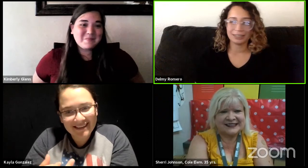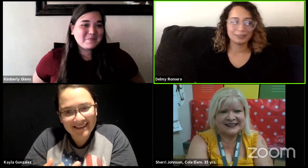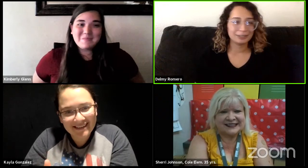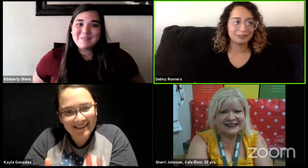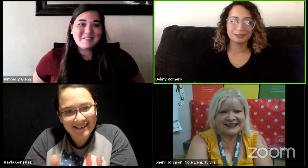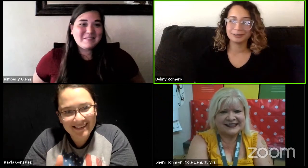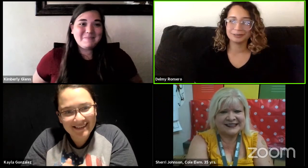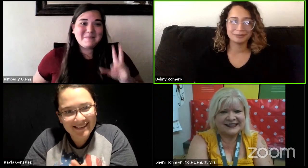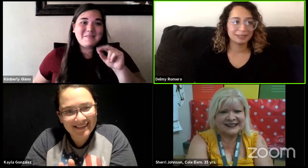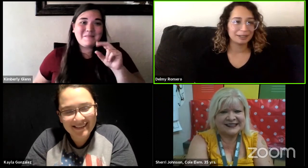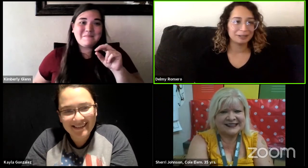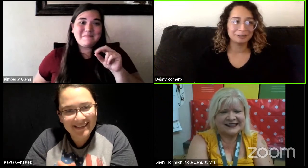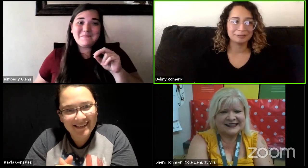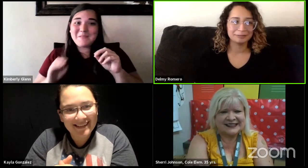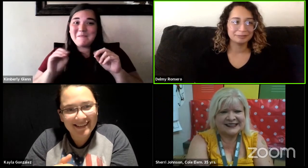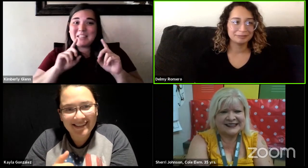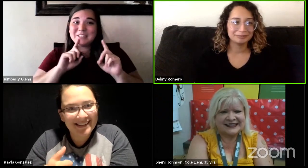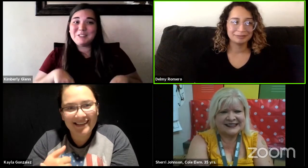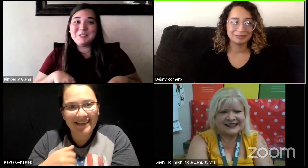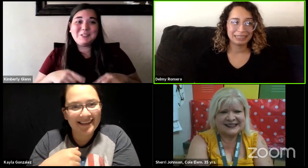Kayla saying no.